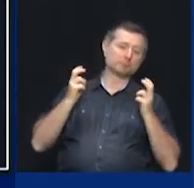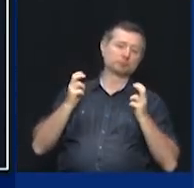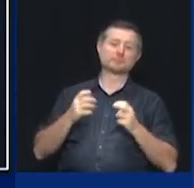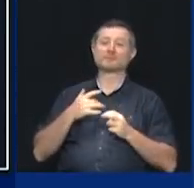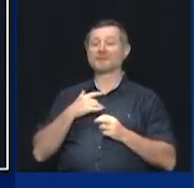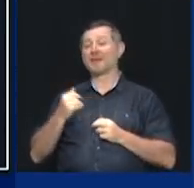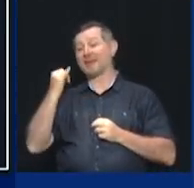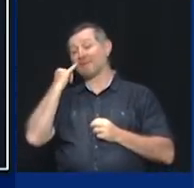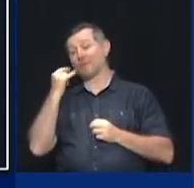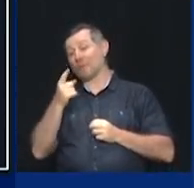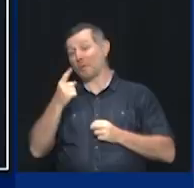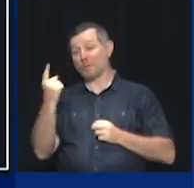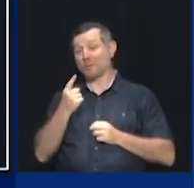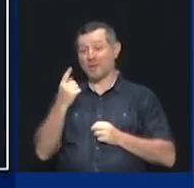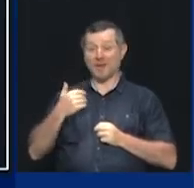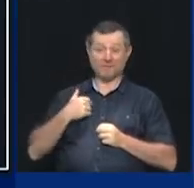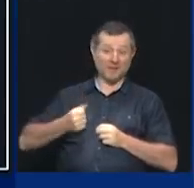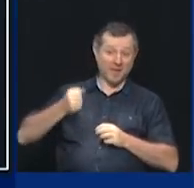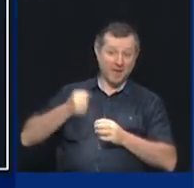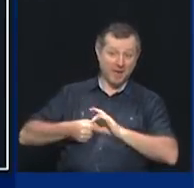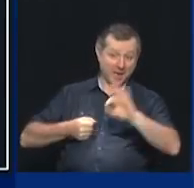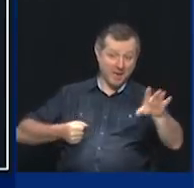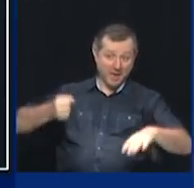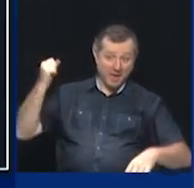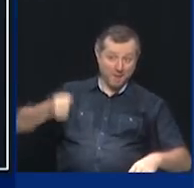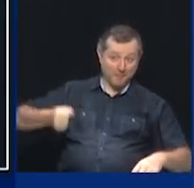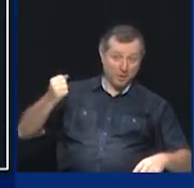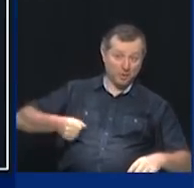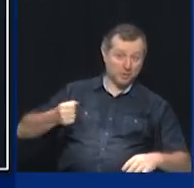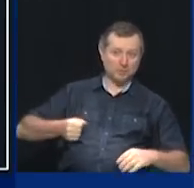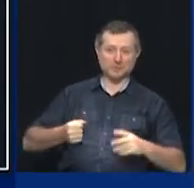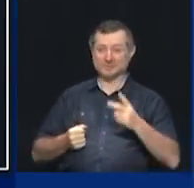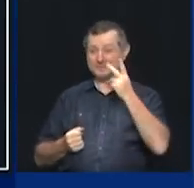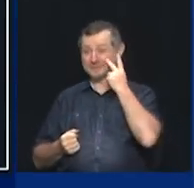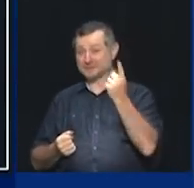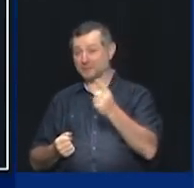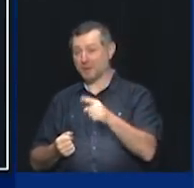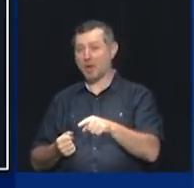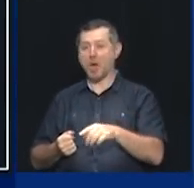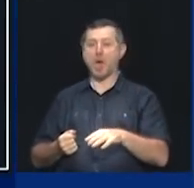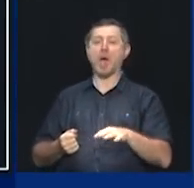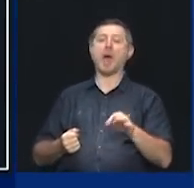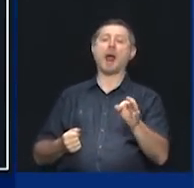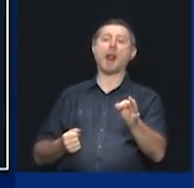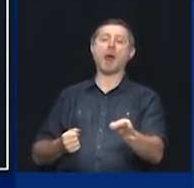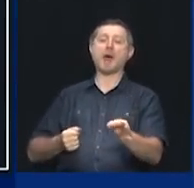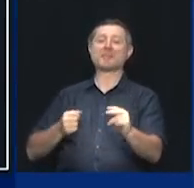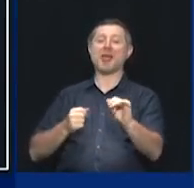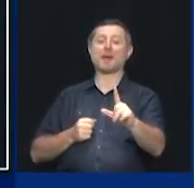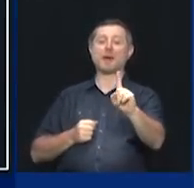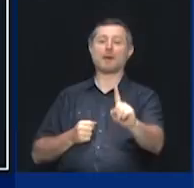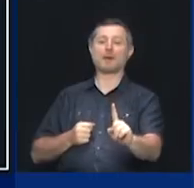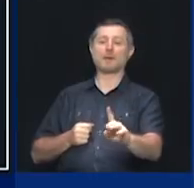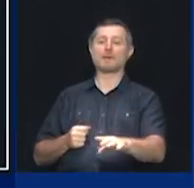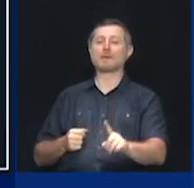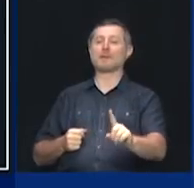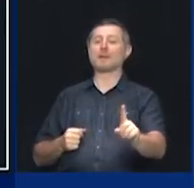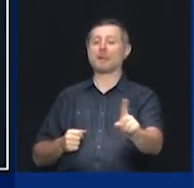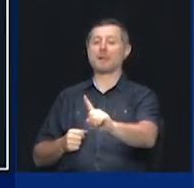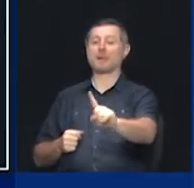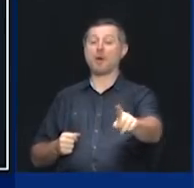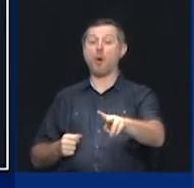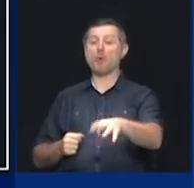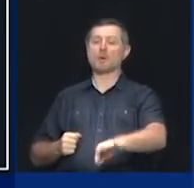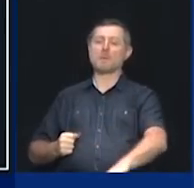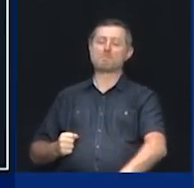hammer, everything looks like a nail. When all you have is a hammer, everything looks like a nail. You only